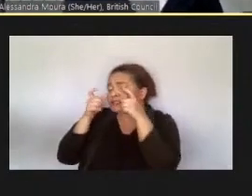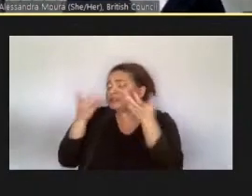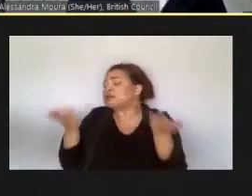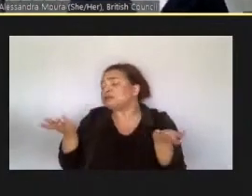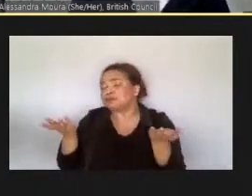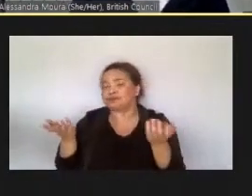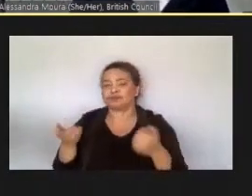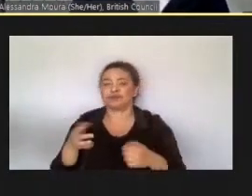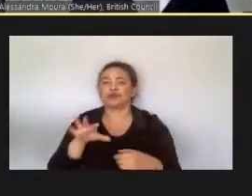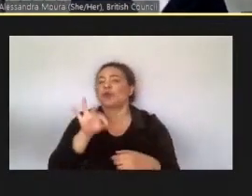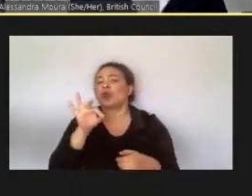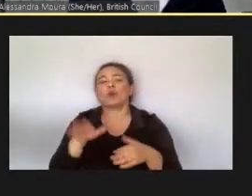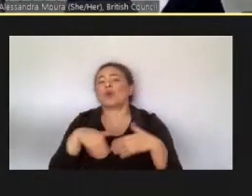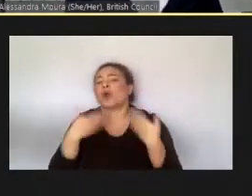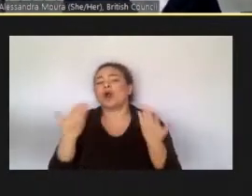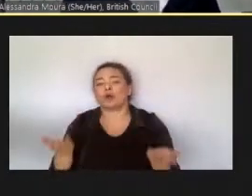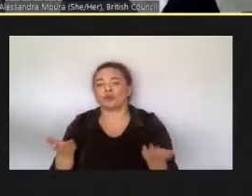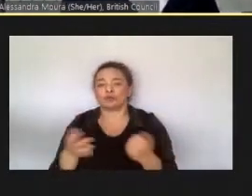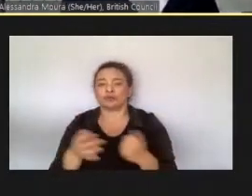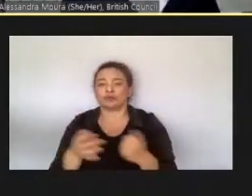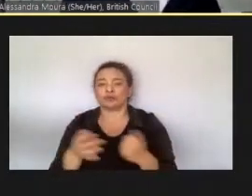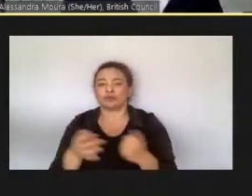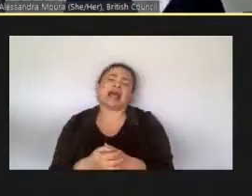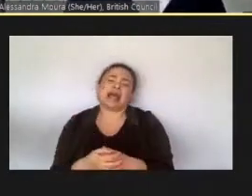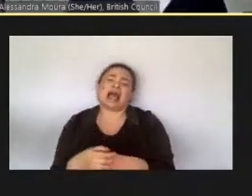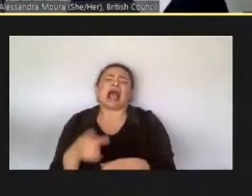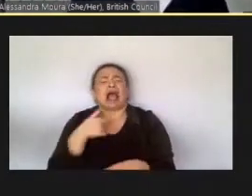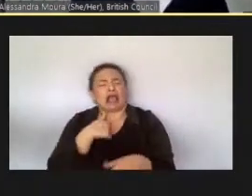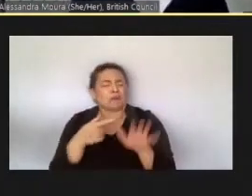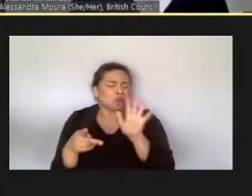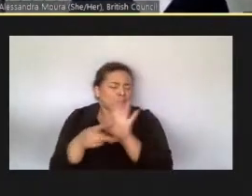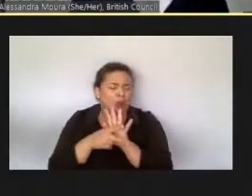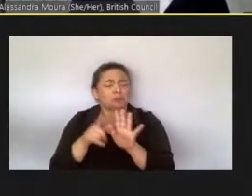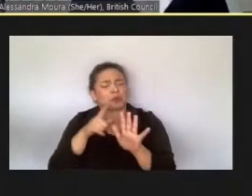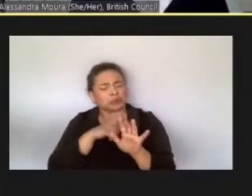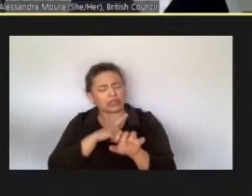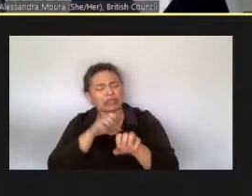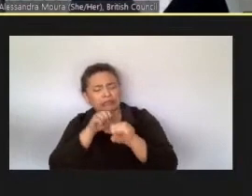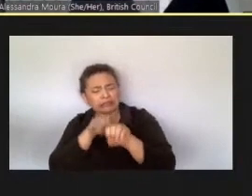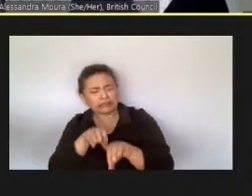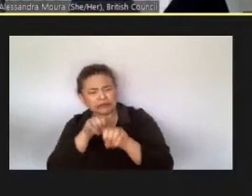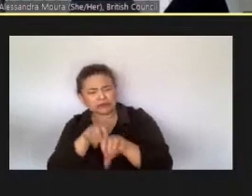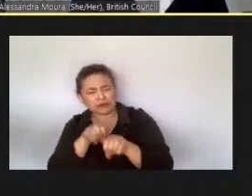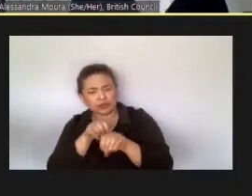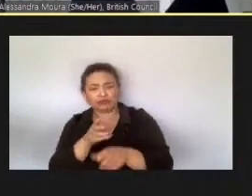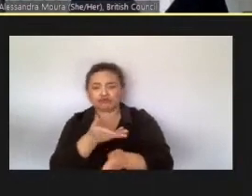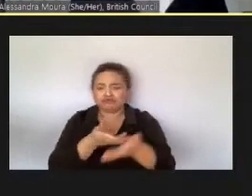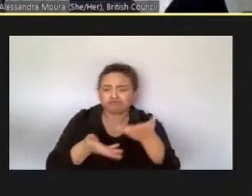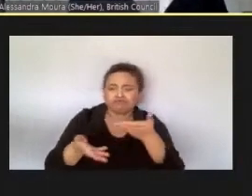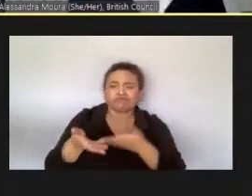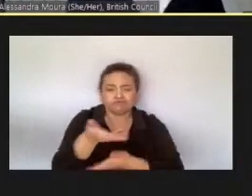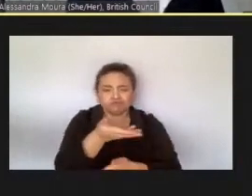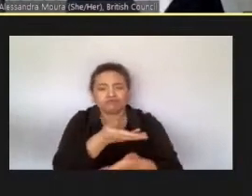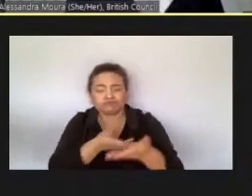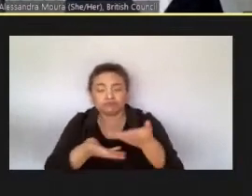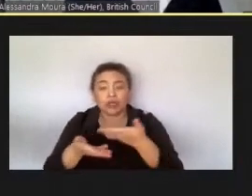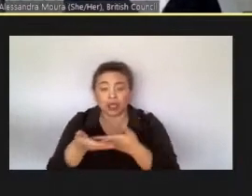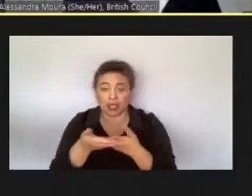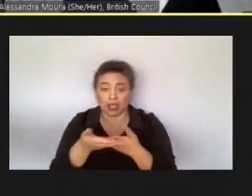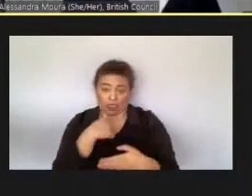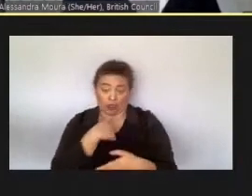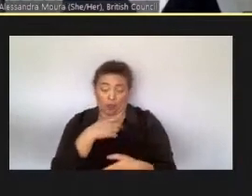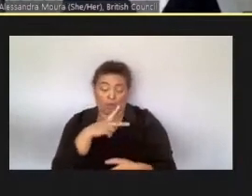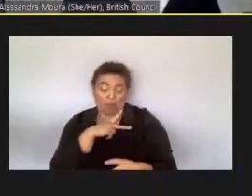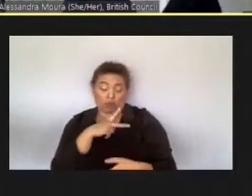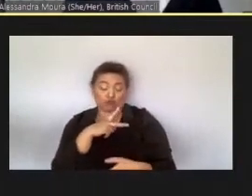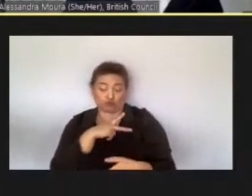the main tools for professional progress, your own experience and your reflections on it, interaction with